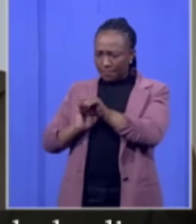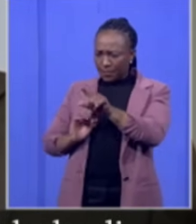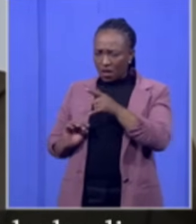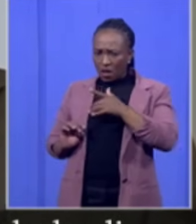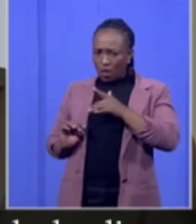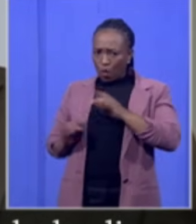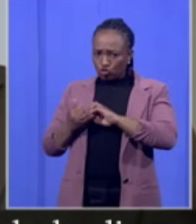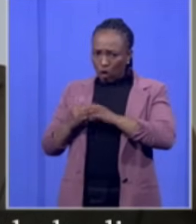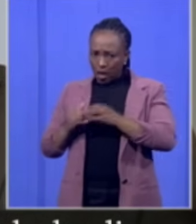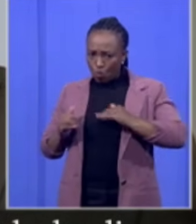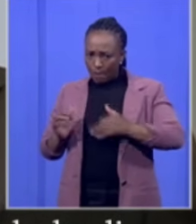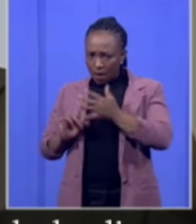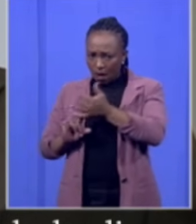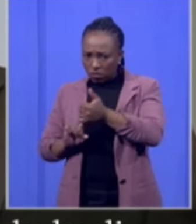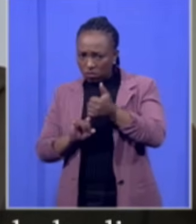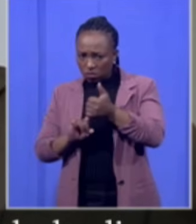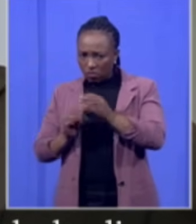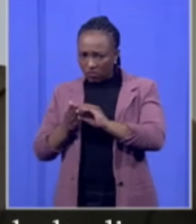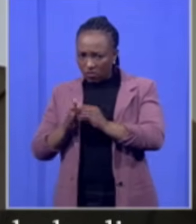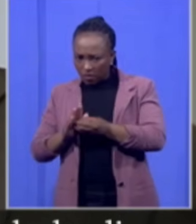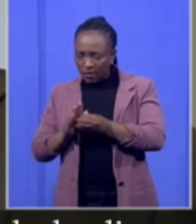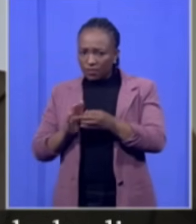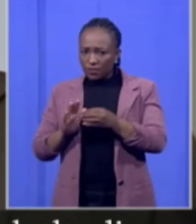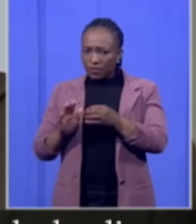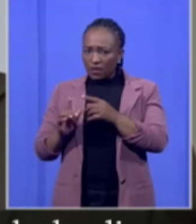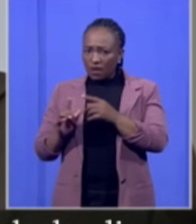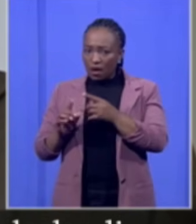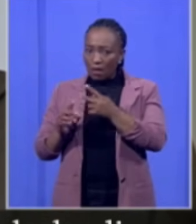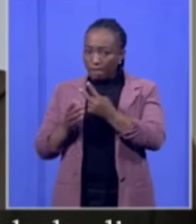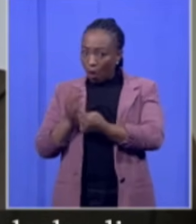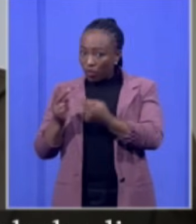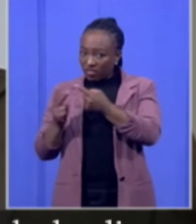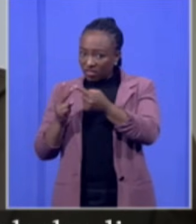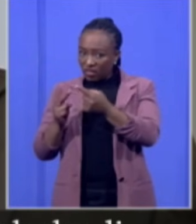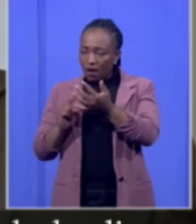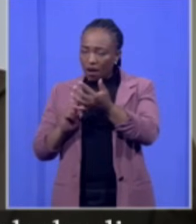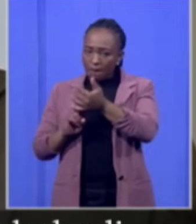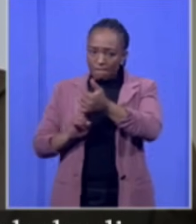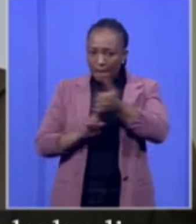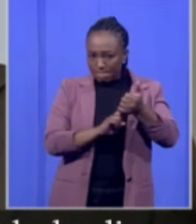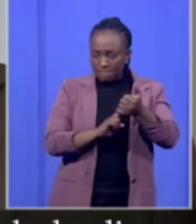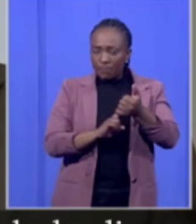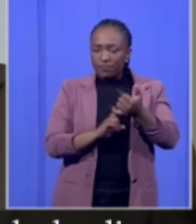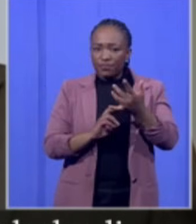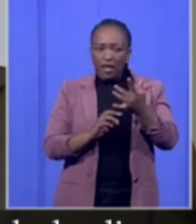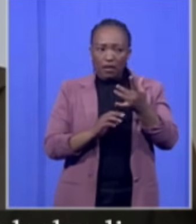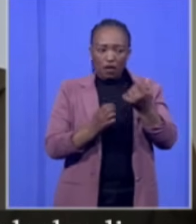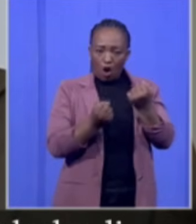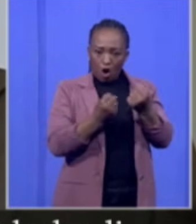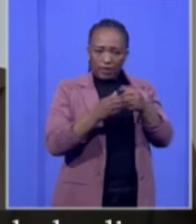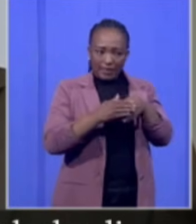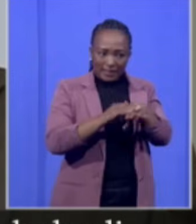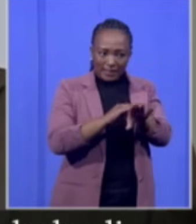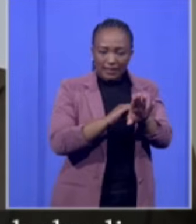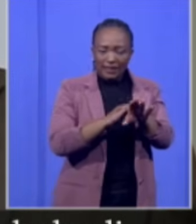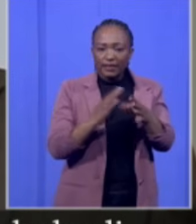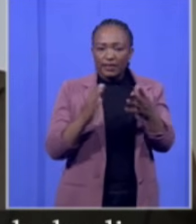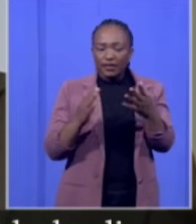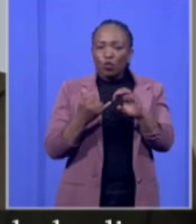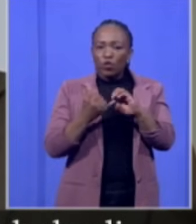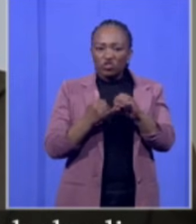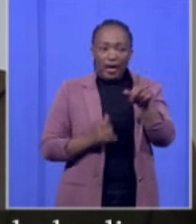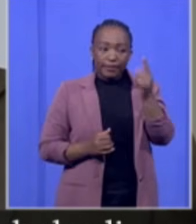arrested him. Both of them, they were detained. They appeared in court, and apparently we tried to